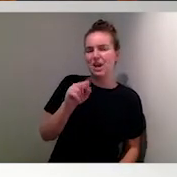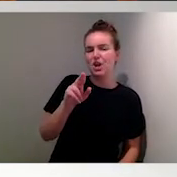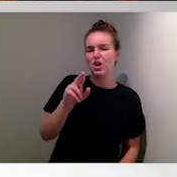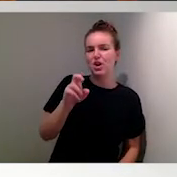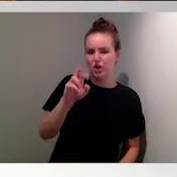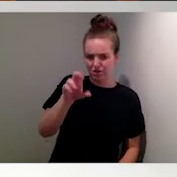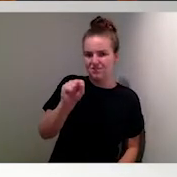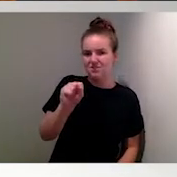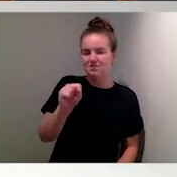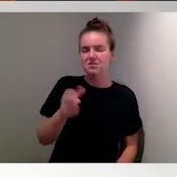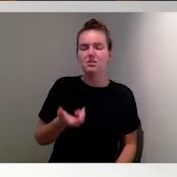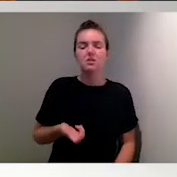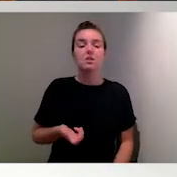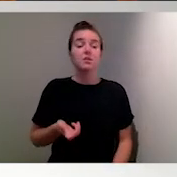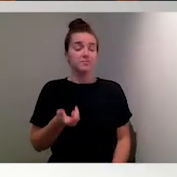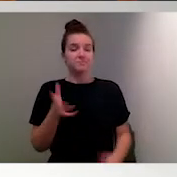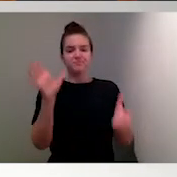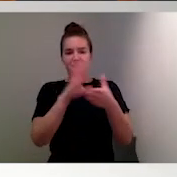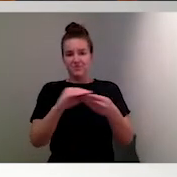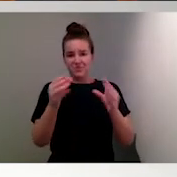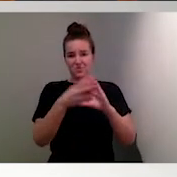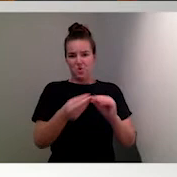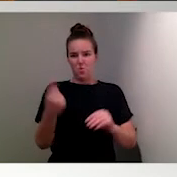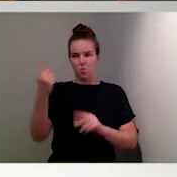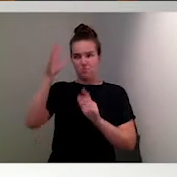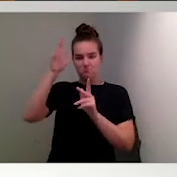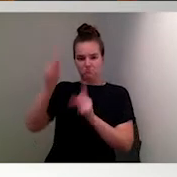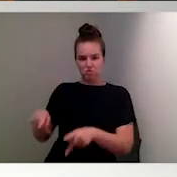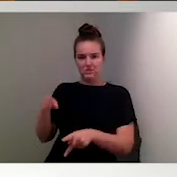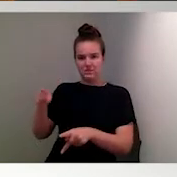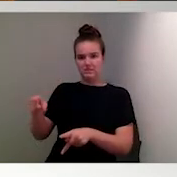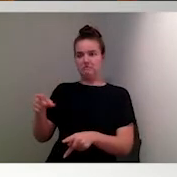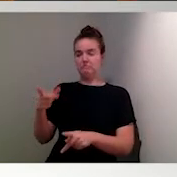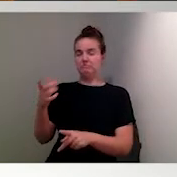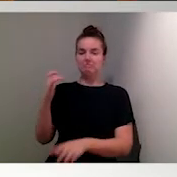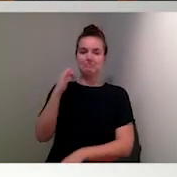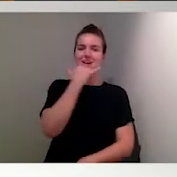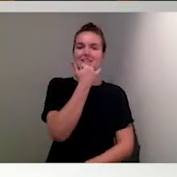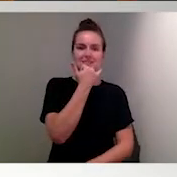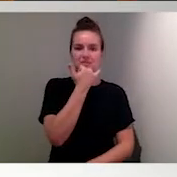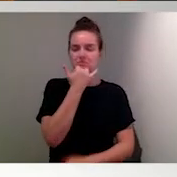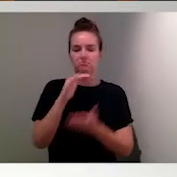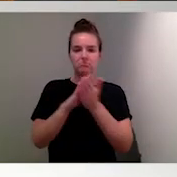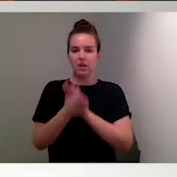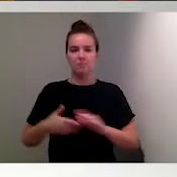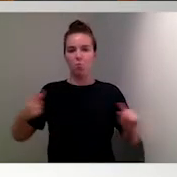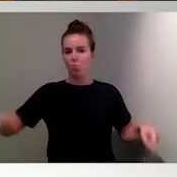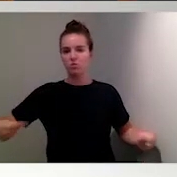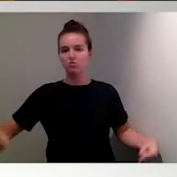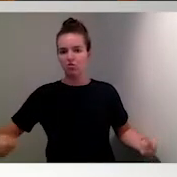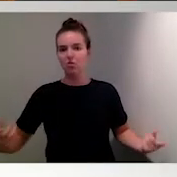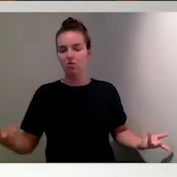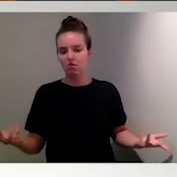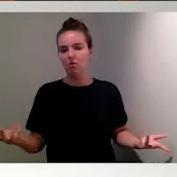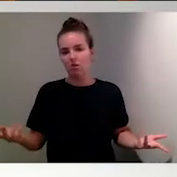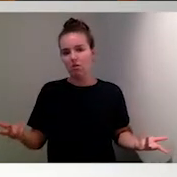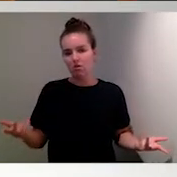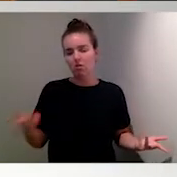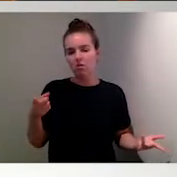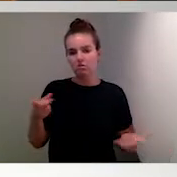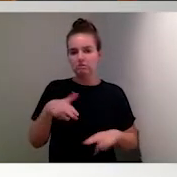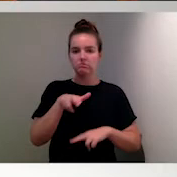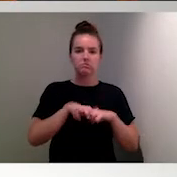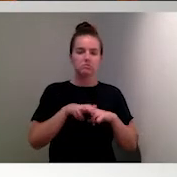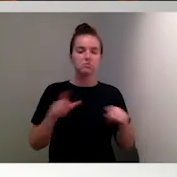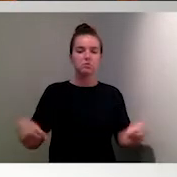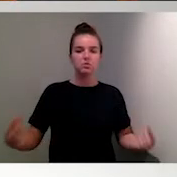accident and is now in a chair and is adjusting to life in it. And I understand that because same thing for me. I'm a little bit further in